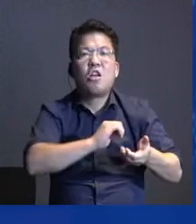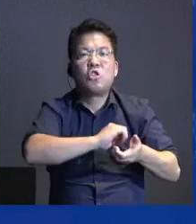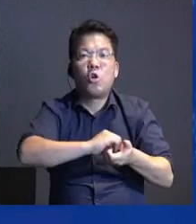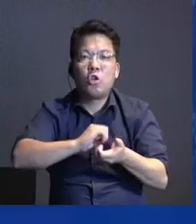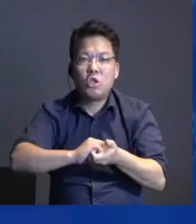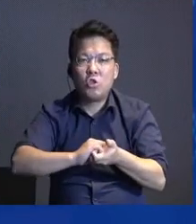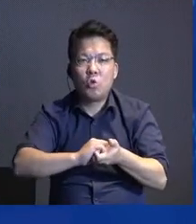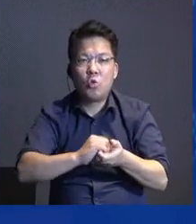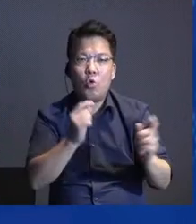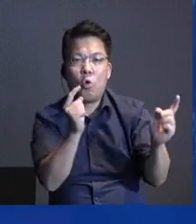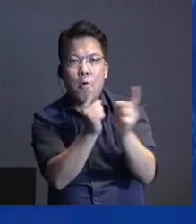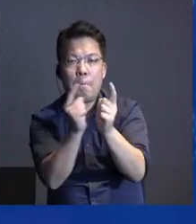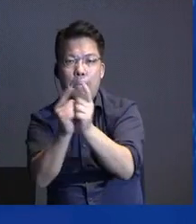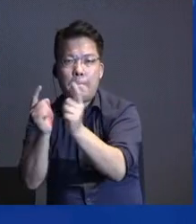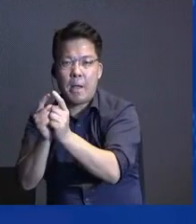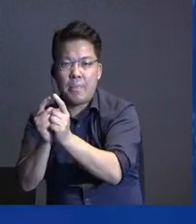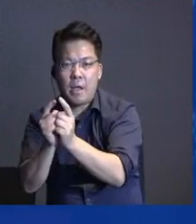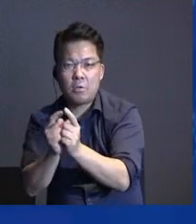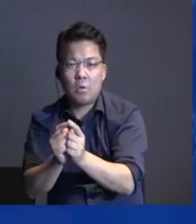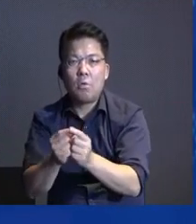enjoy.